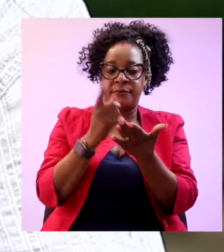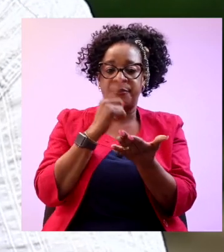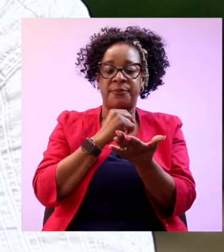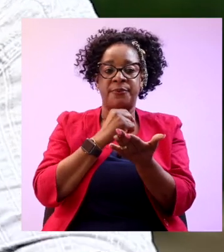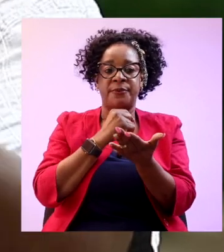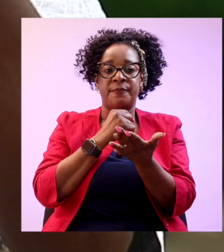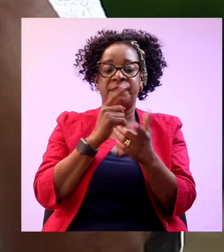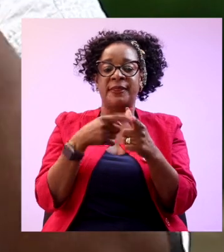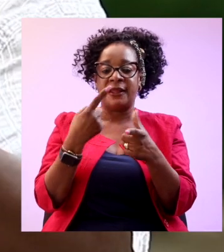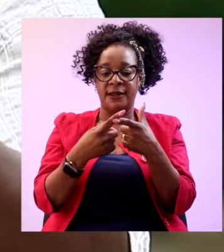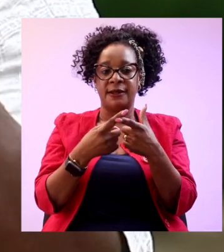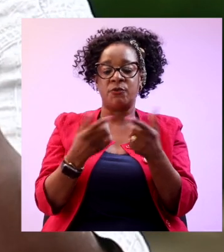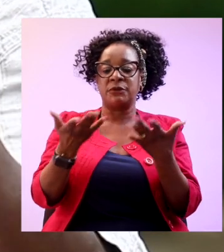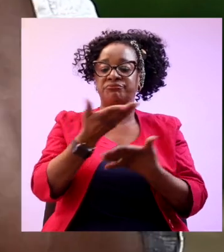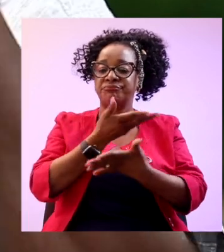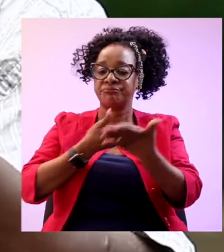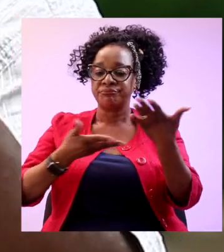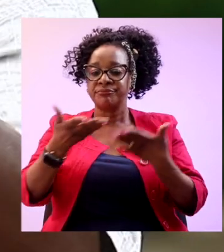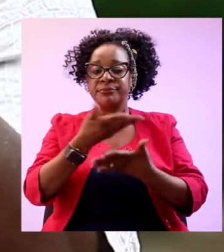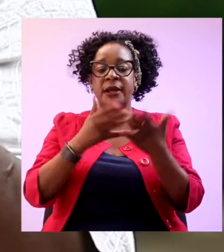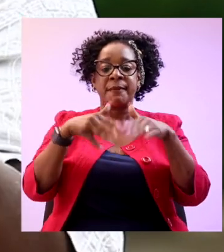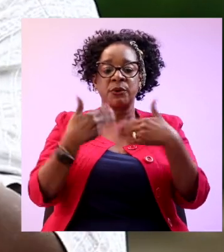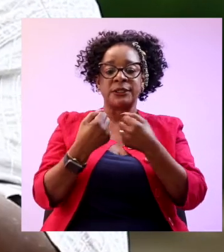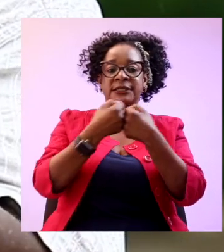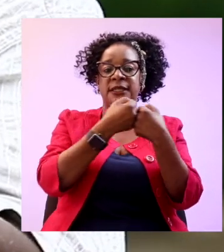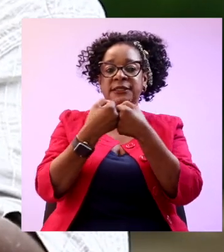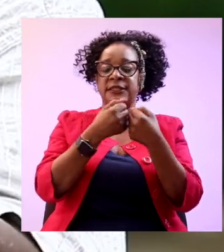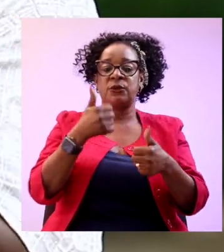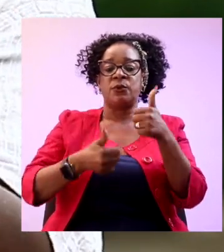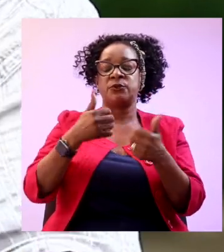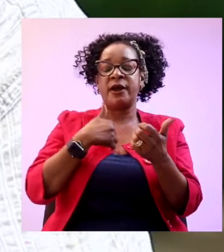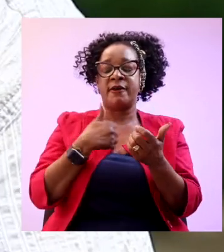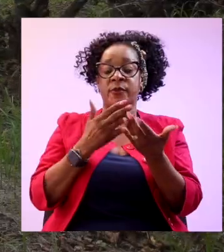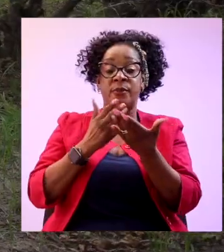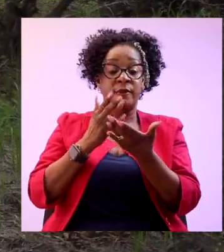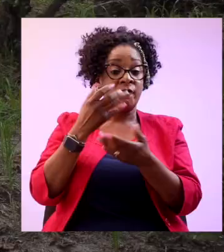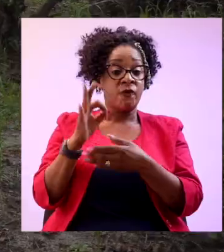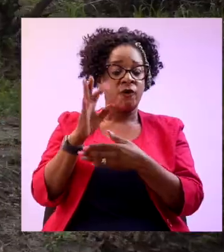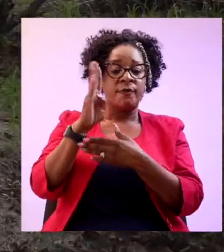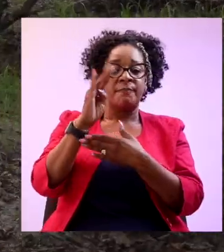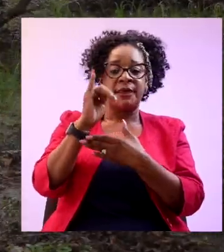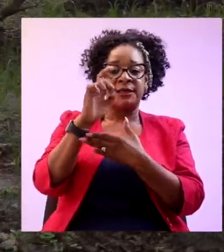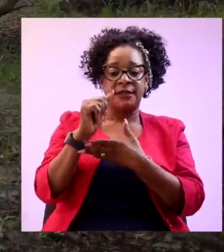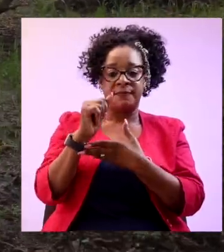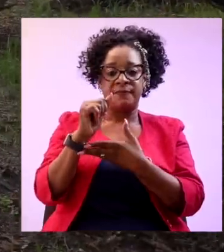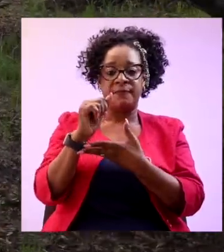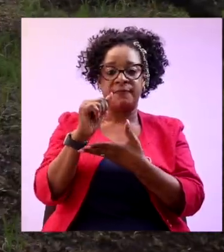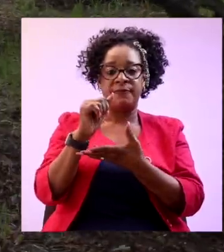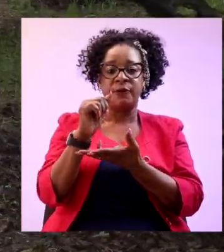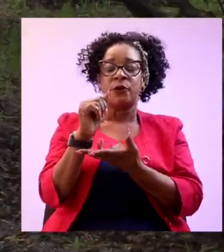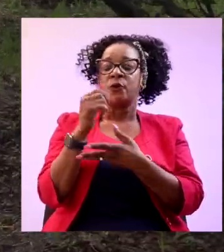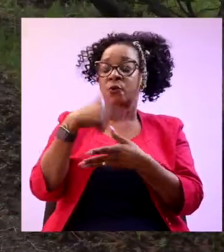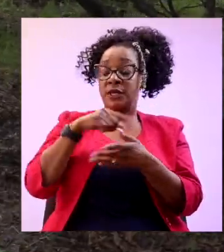pale ndio tulianza kuzungumzia juu ya mashida haya yetu ambayo ni ya Bixa. So tulianza kutengeneza hizo